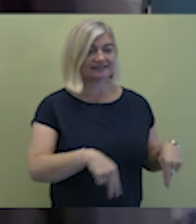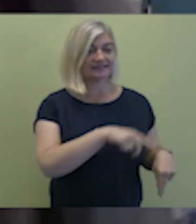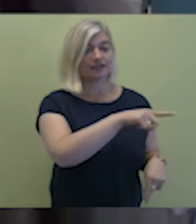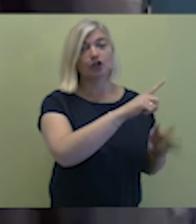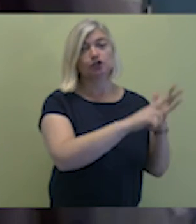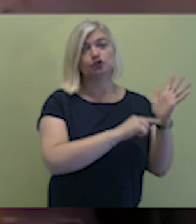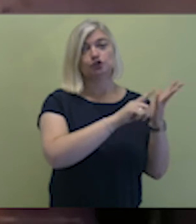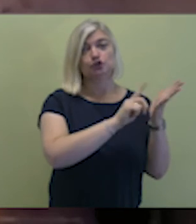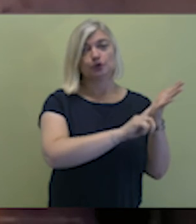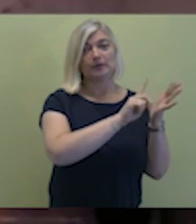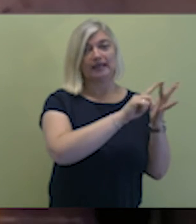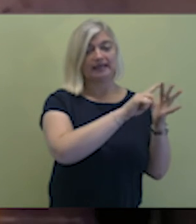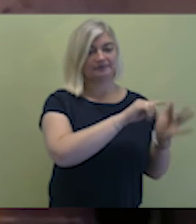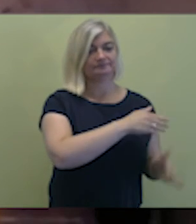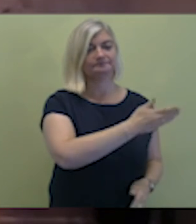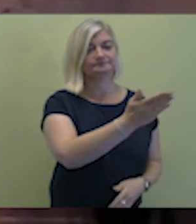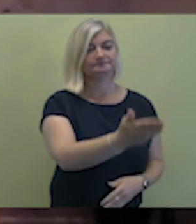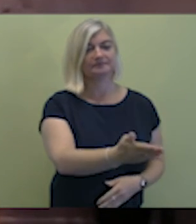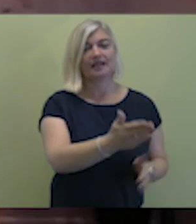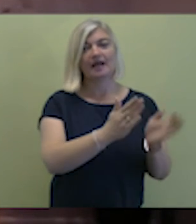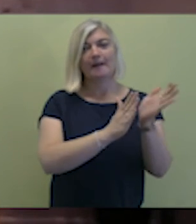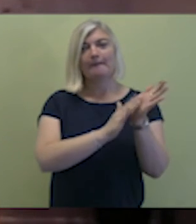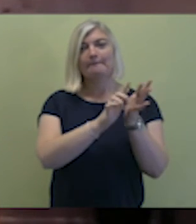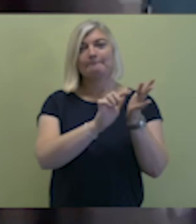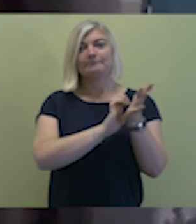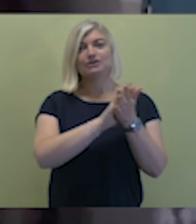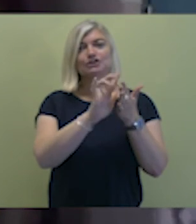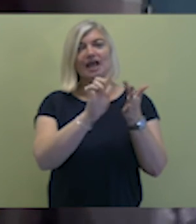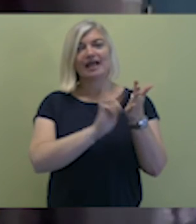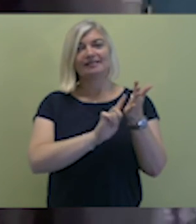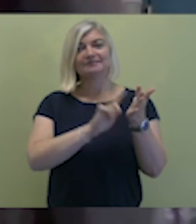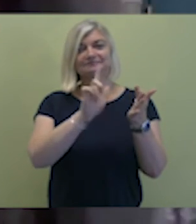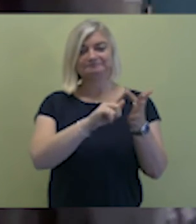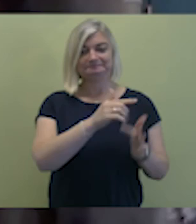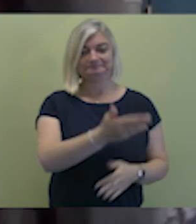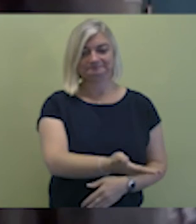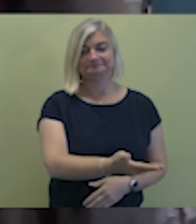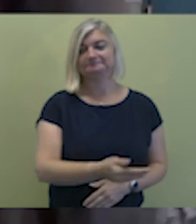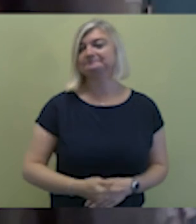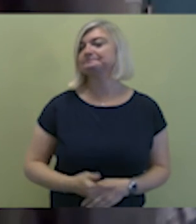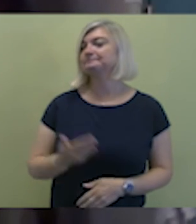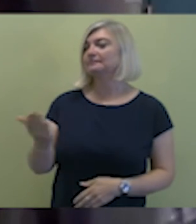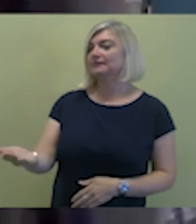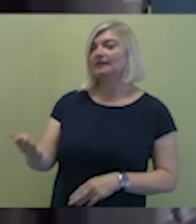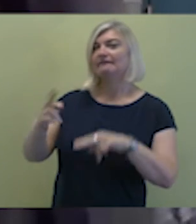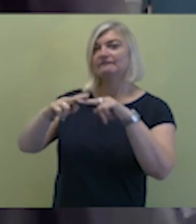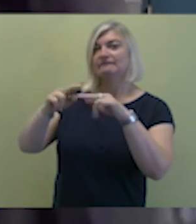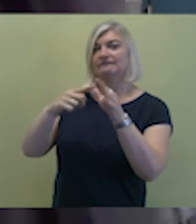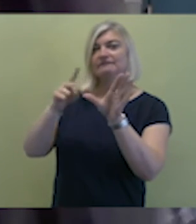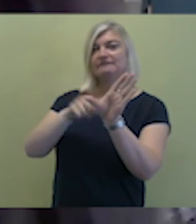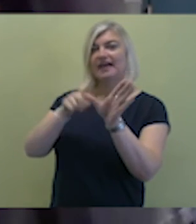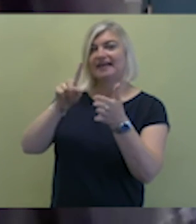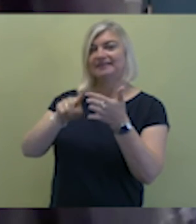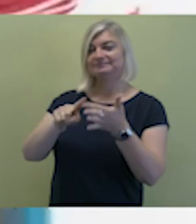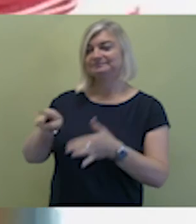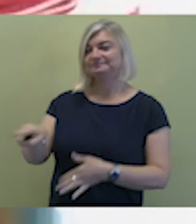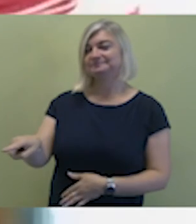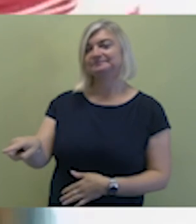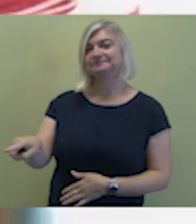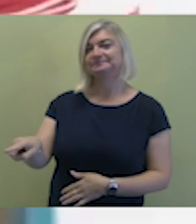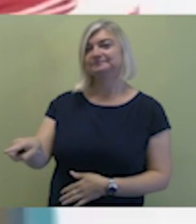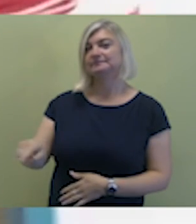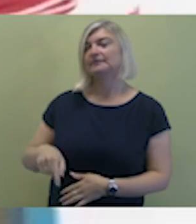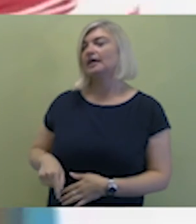Julie. Hi, Emma. Next, we have Michelle. Hi, Michelle. Hi. We also have Faye.